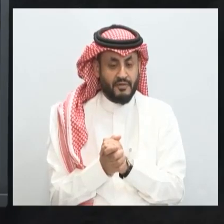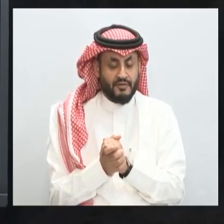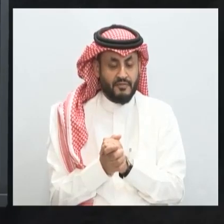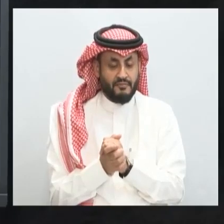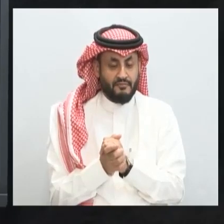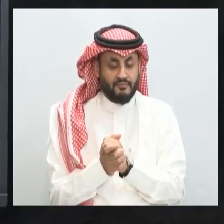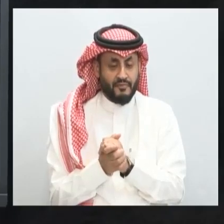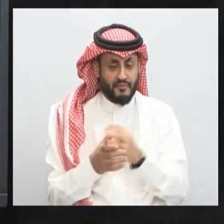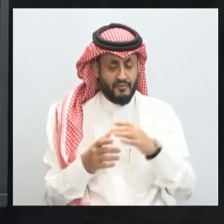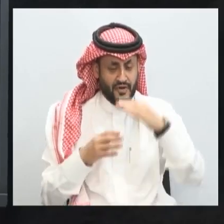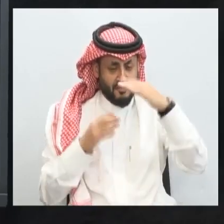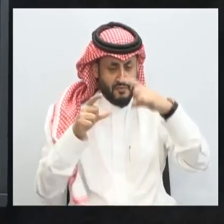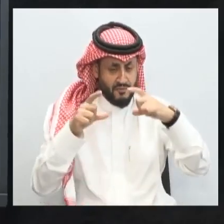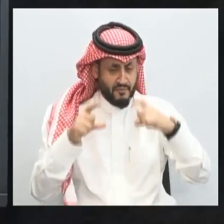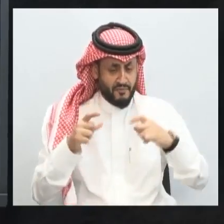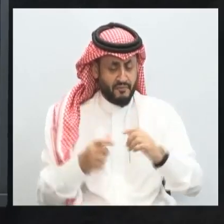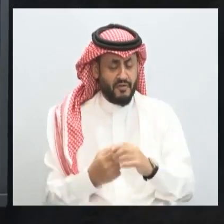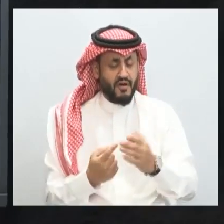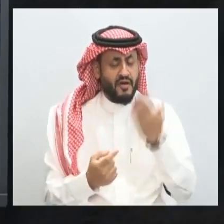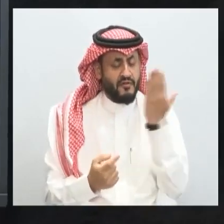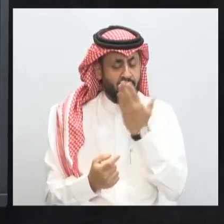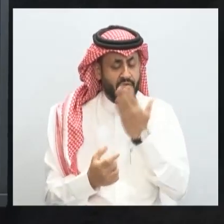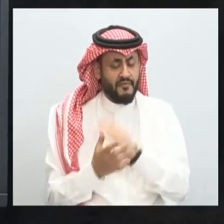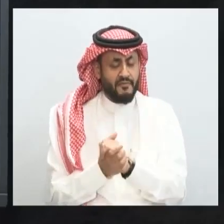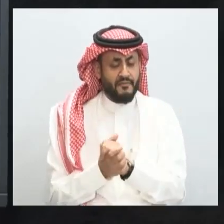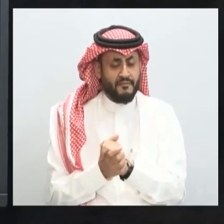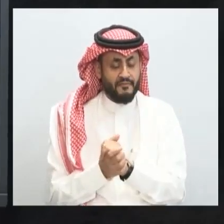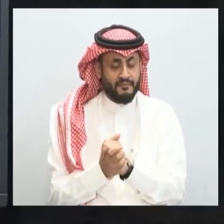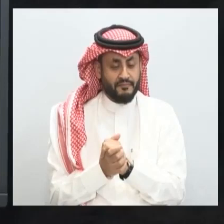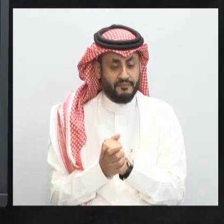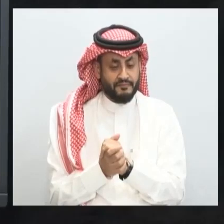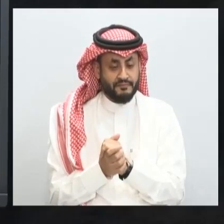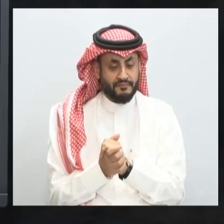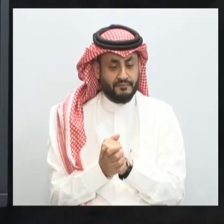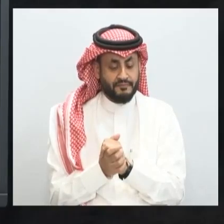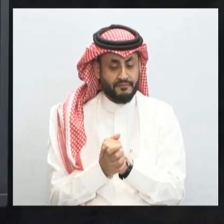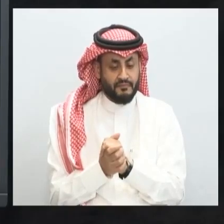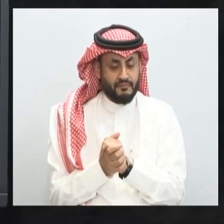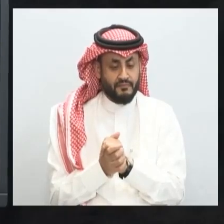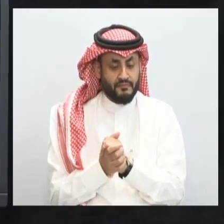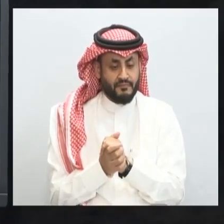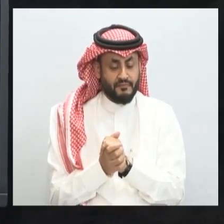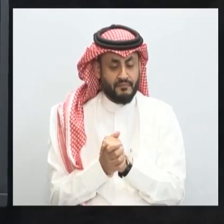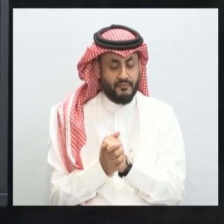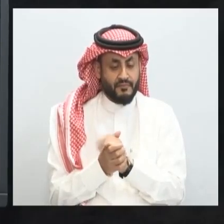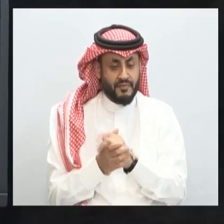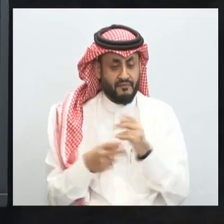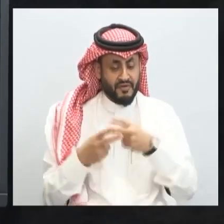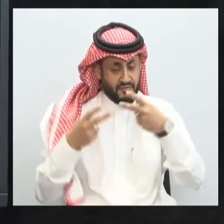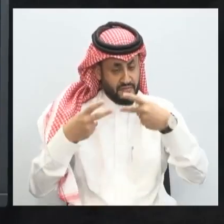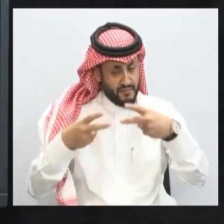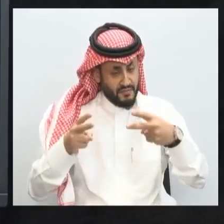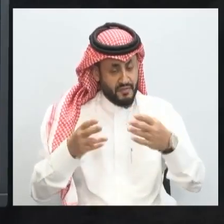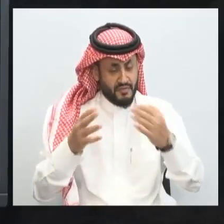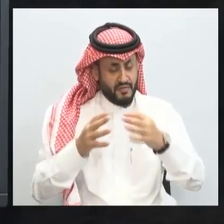the paragraphs. So you're going to just read the paragraphs. Of course, we have here the start, or we can say that there's the introduction. We do have